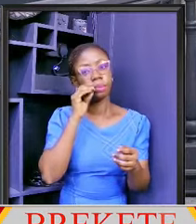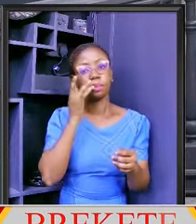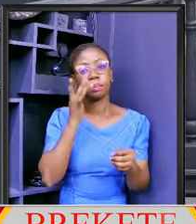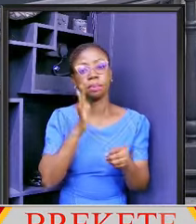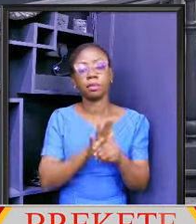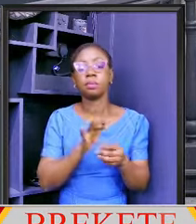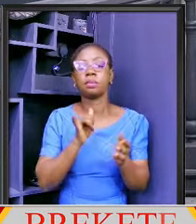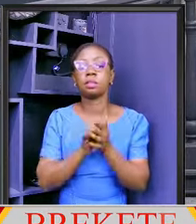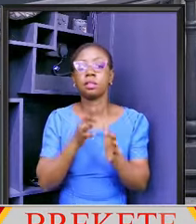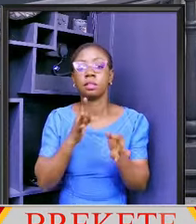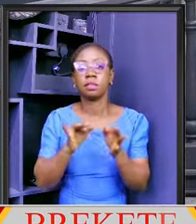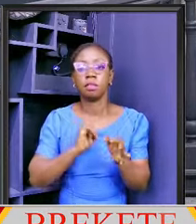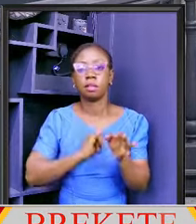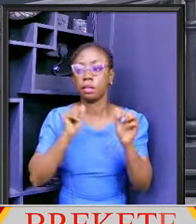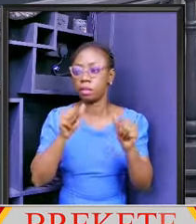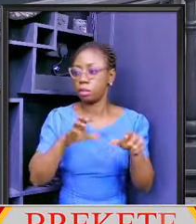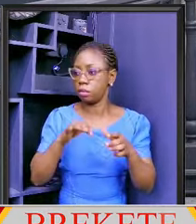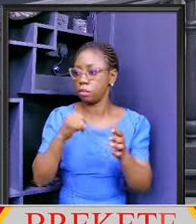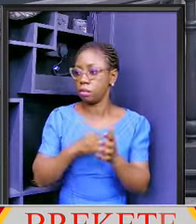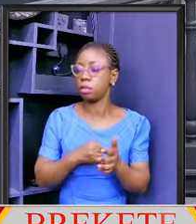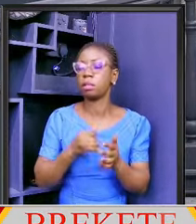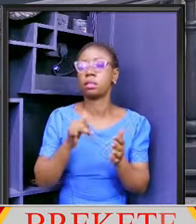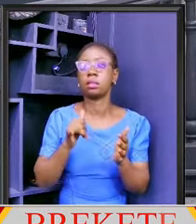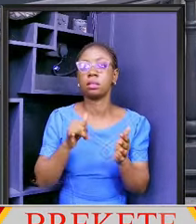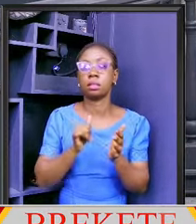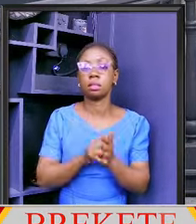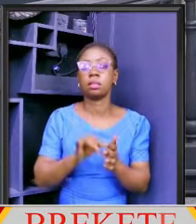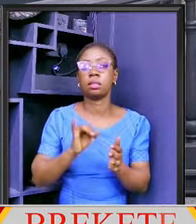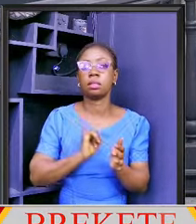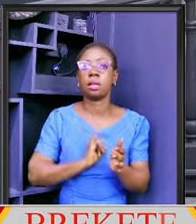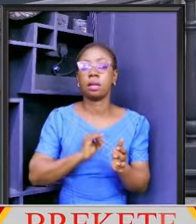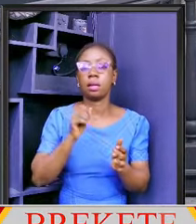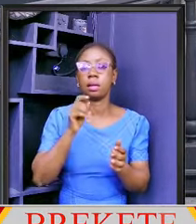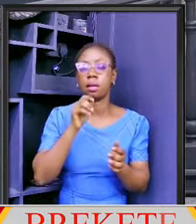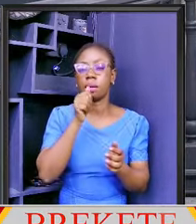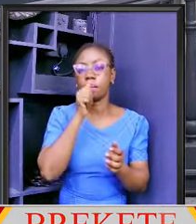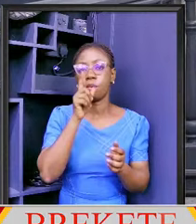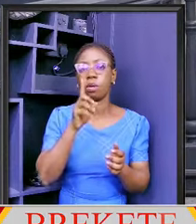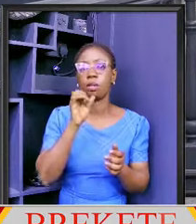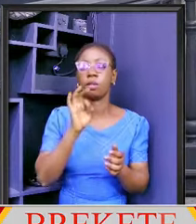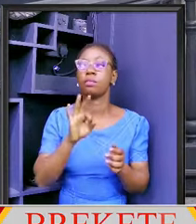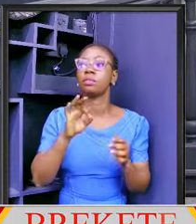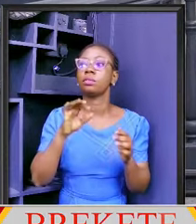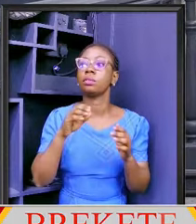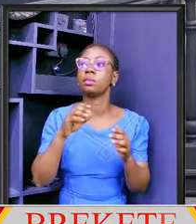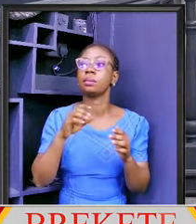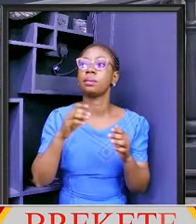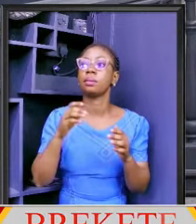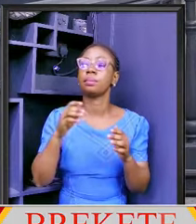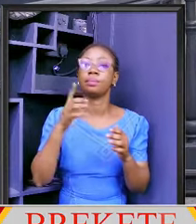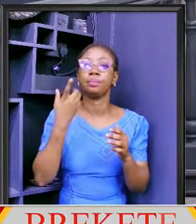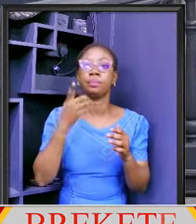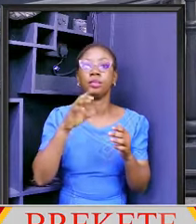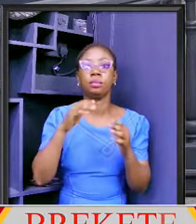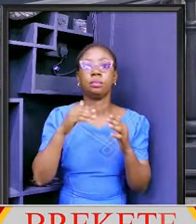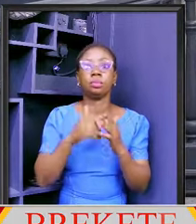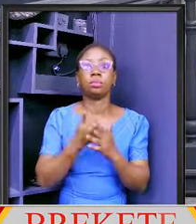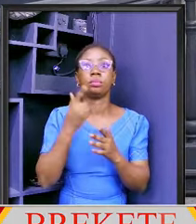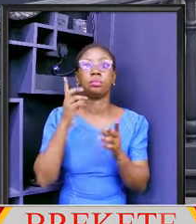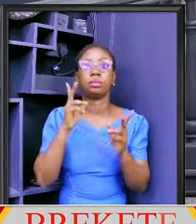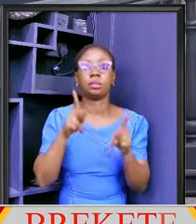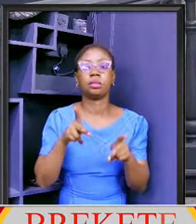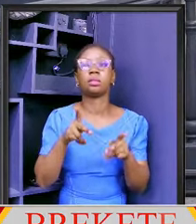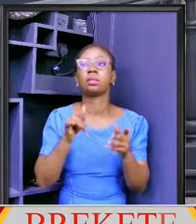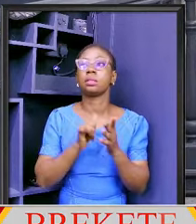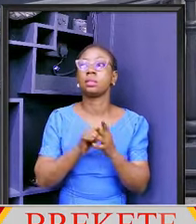if I can do that, that I one of the pioneer, my own version of this amalgamated, my own version is start in my house